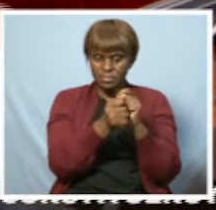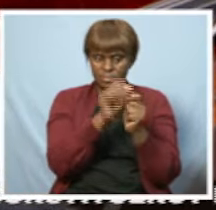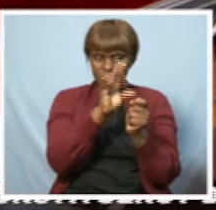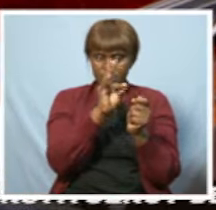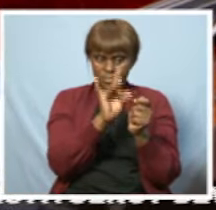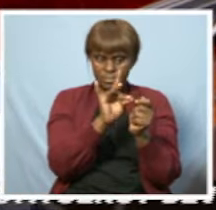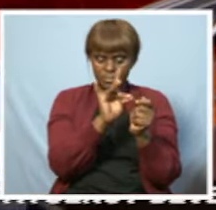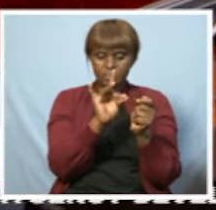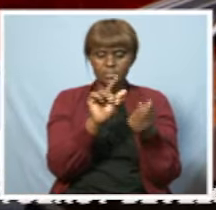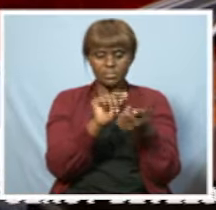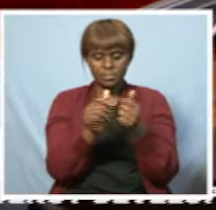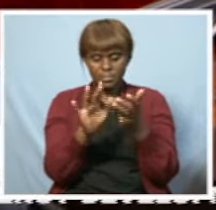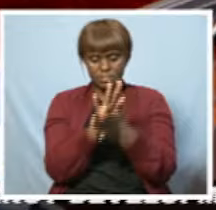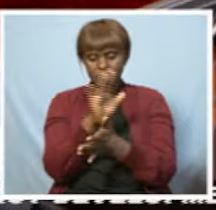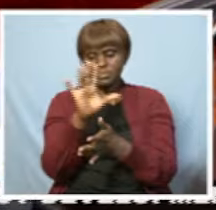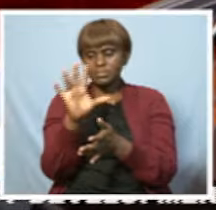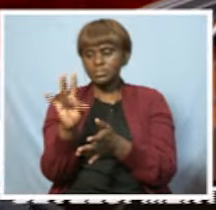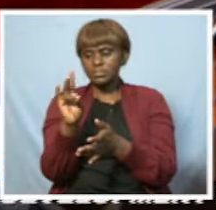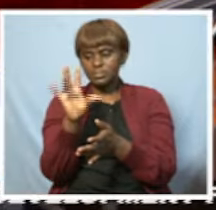page 79?